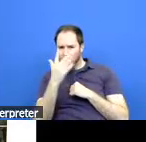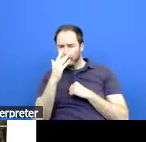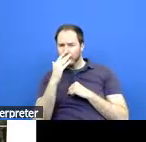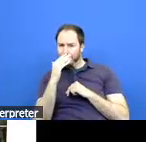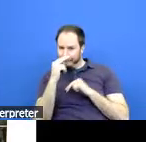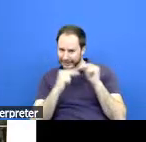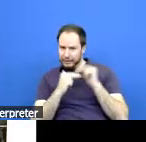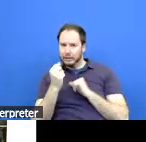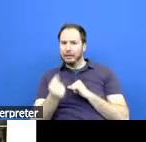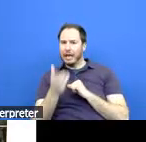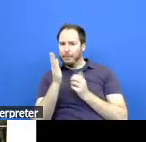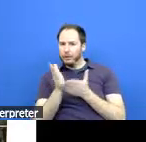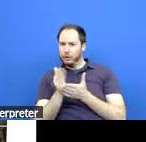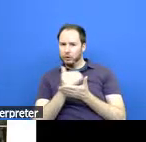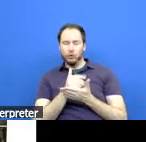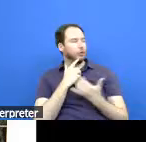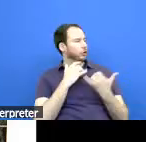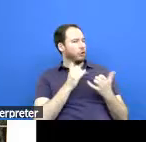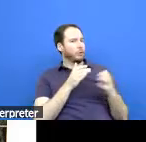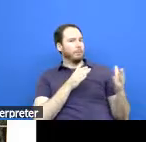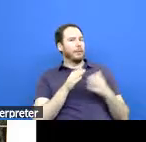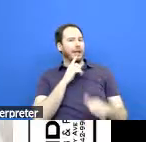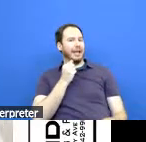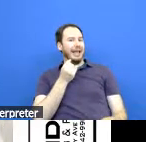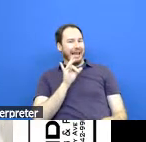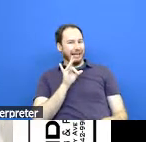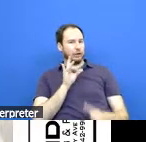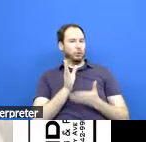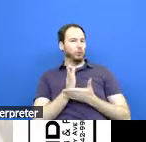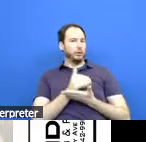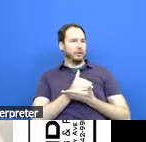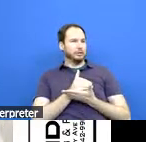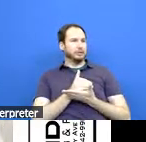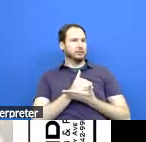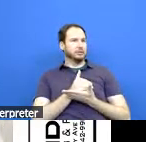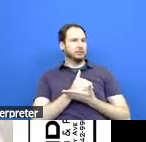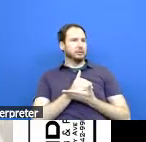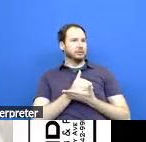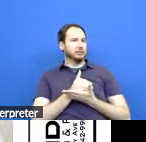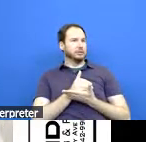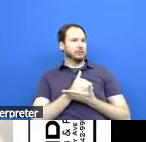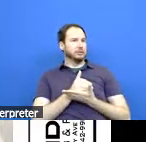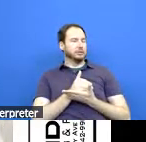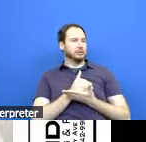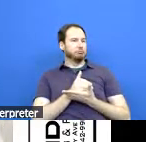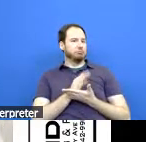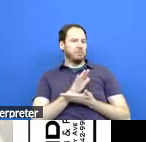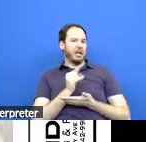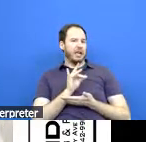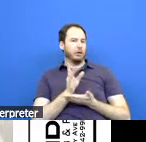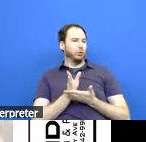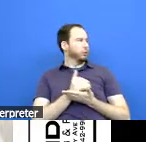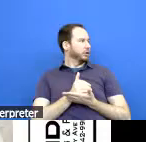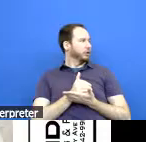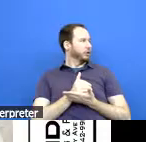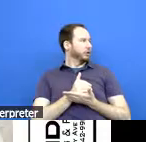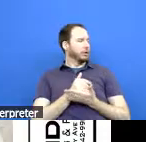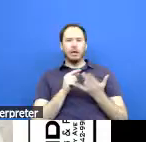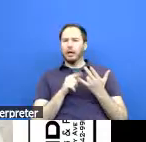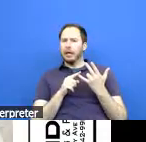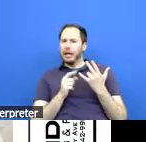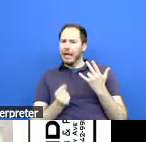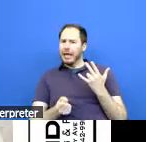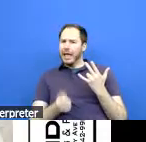and how many units? The current plan is 18 units. We'd like to stay in that range.